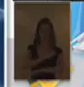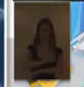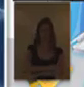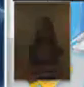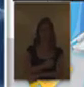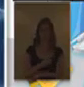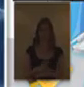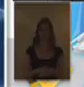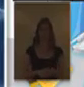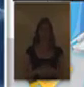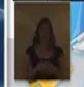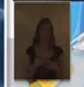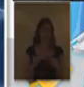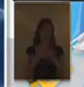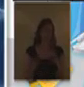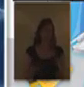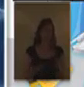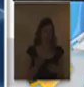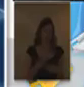Windows.